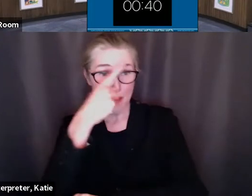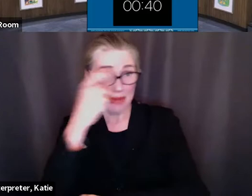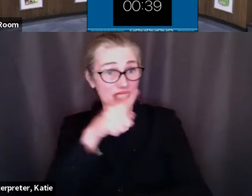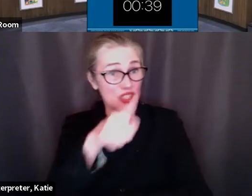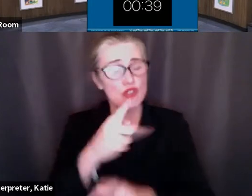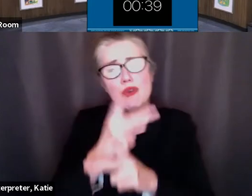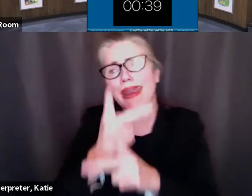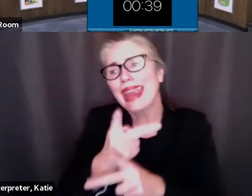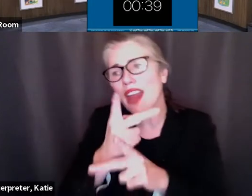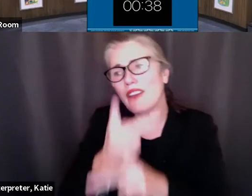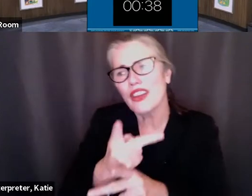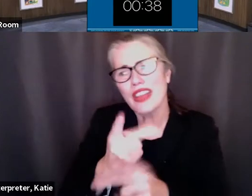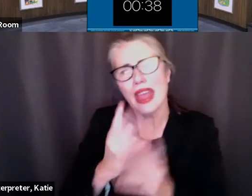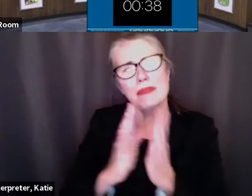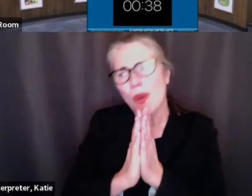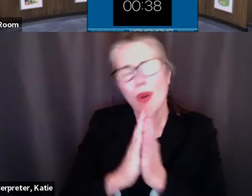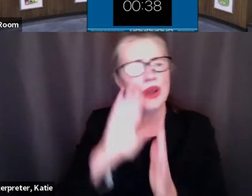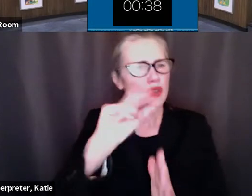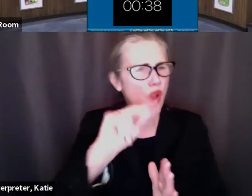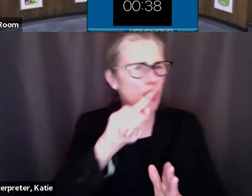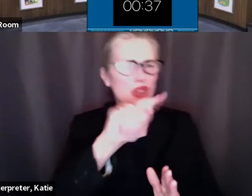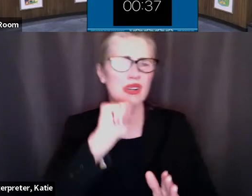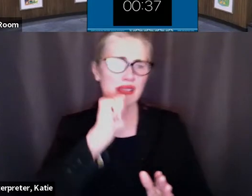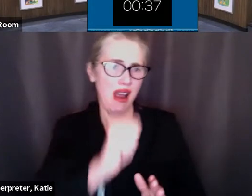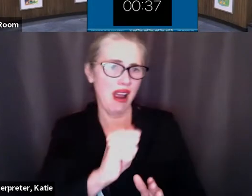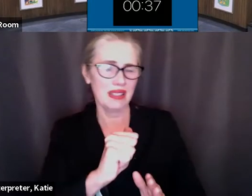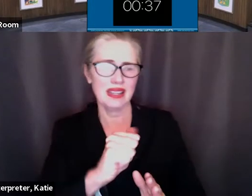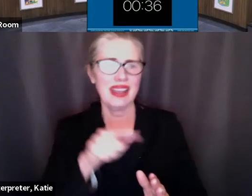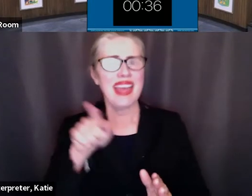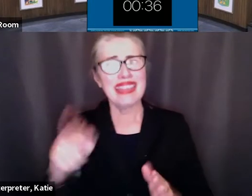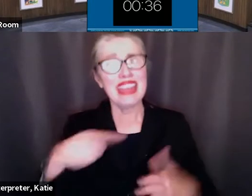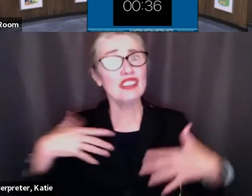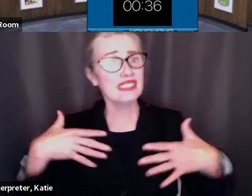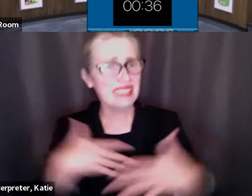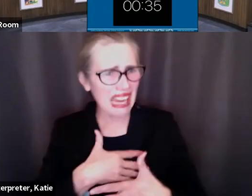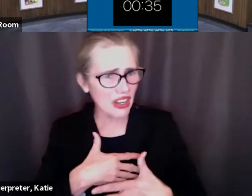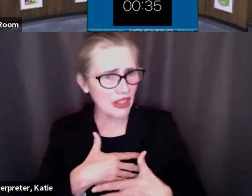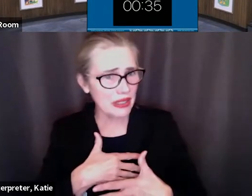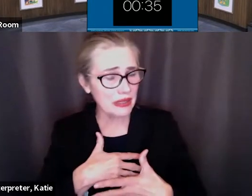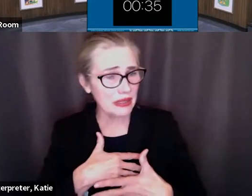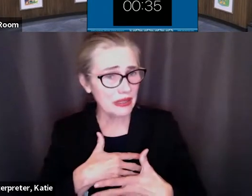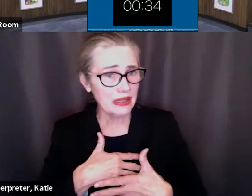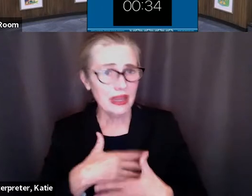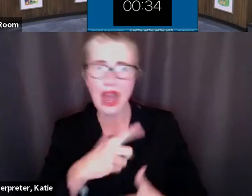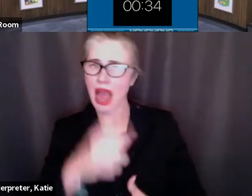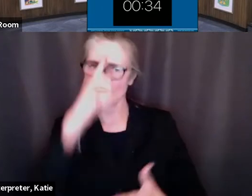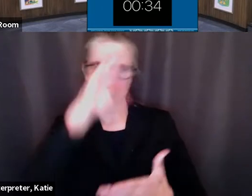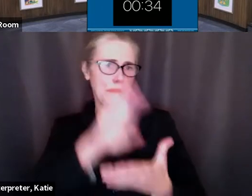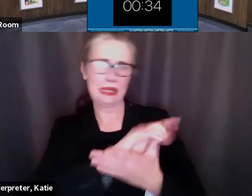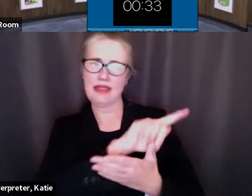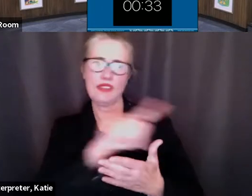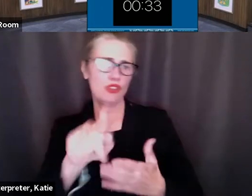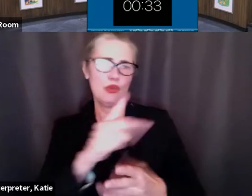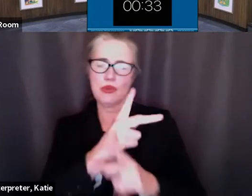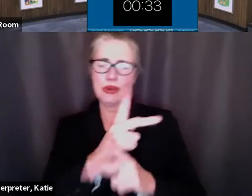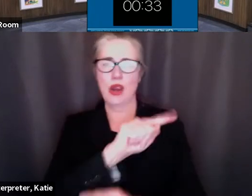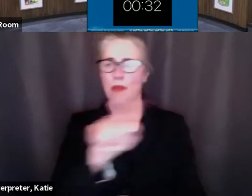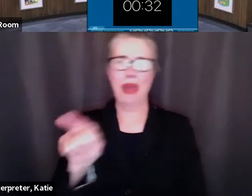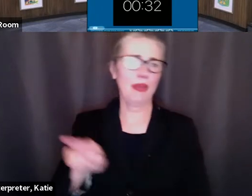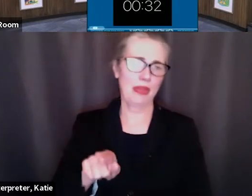them because i don't believe you're caring for them and neither do a lot of people that call in and talk to the board thank you